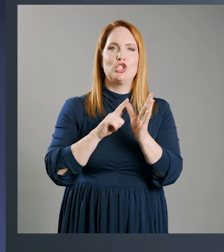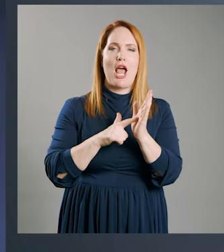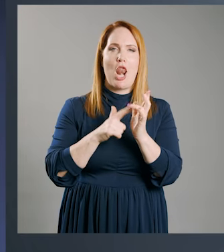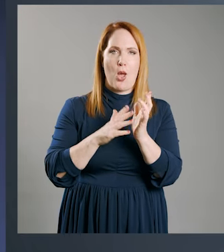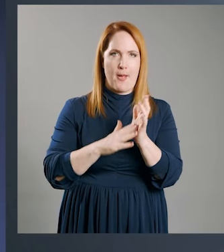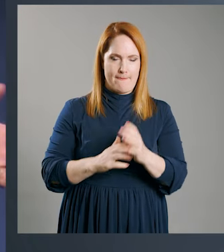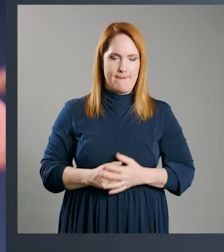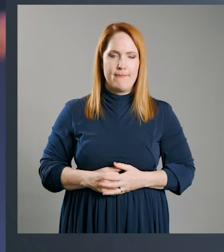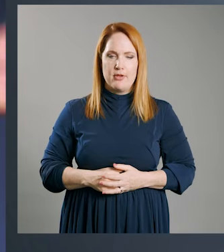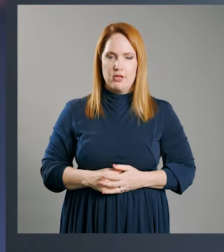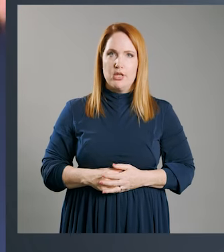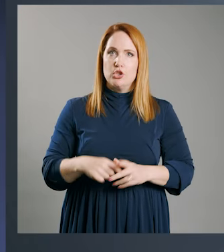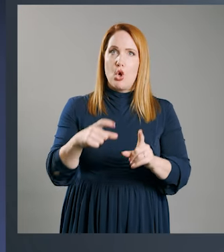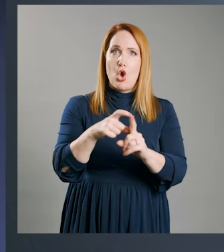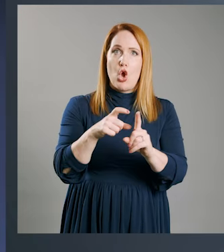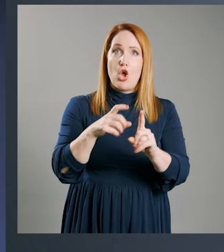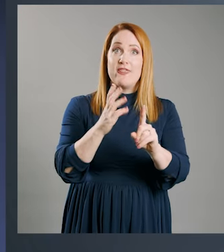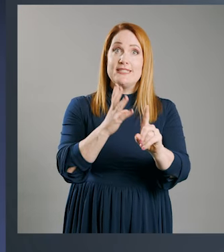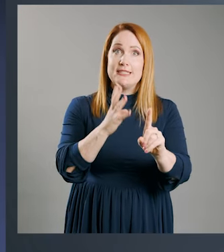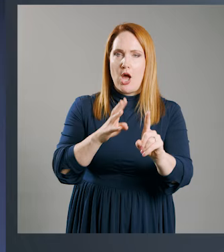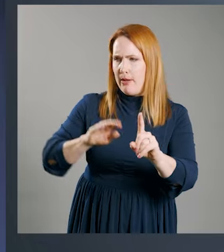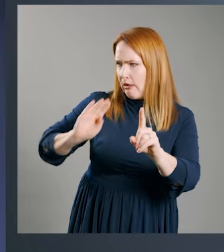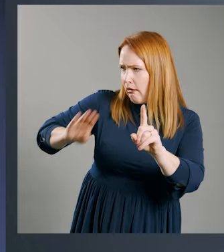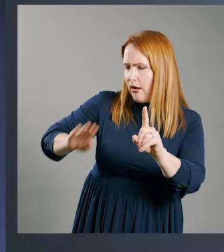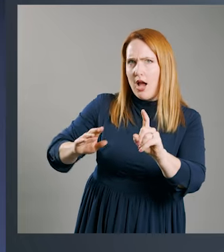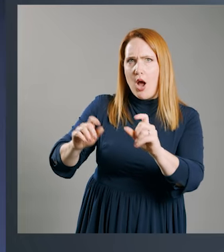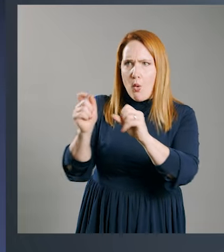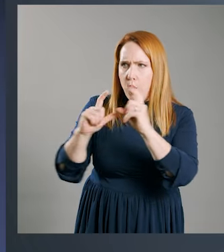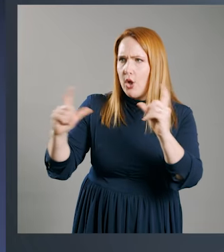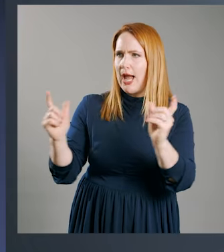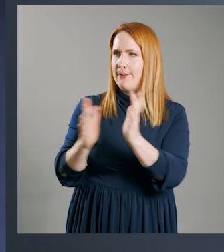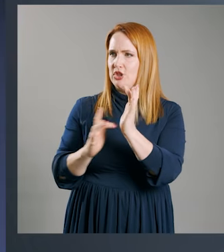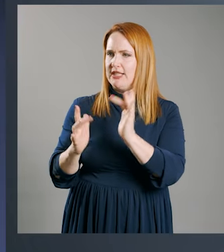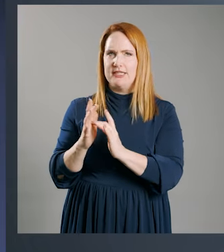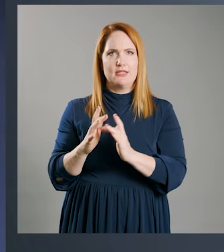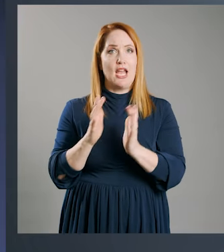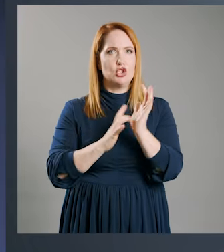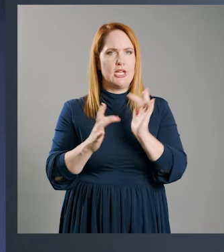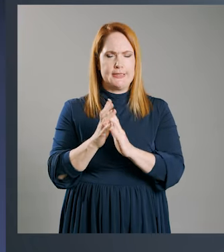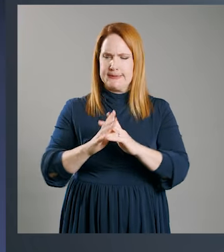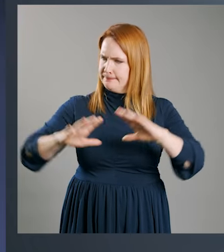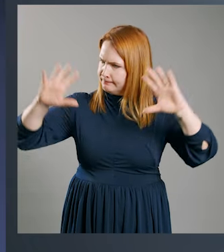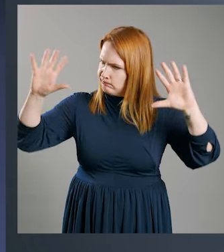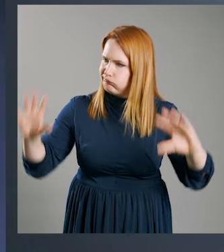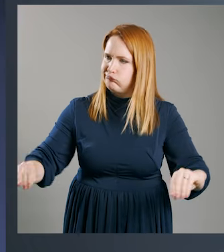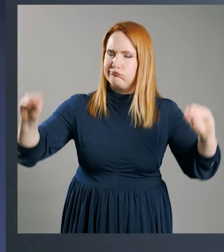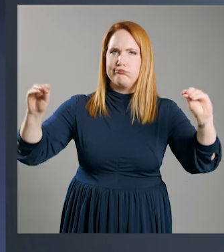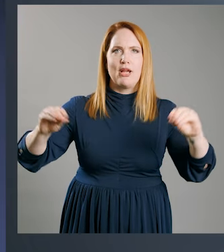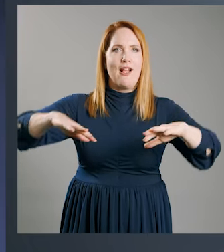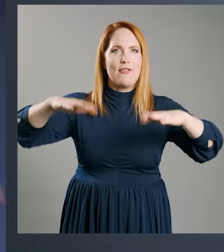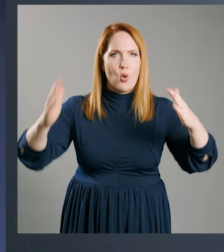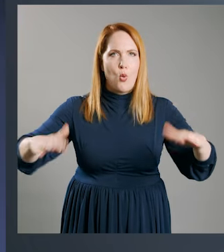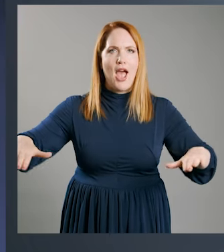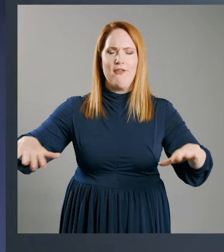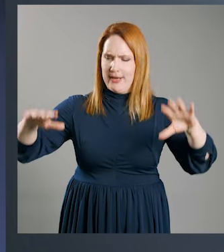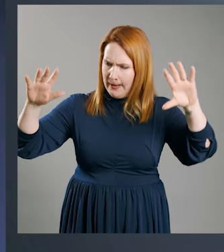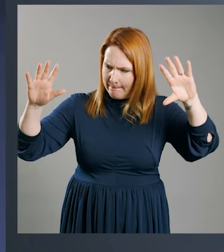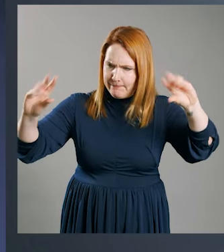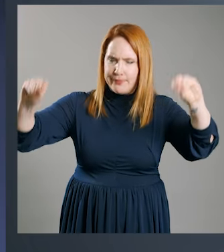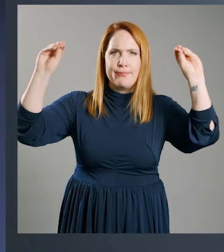And we're told that the disciples woke up Jesus and he rebuked the waves. He rebuked the storm. It was